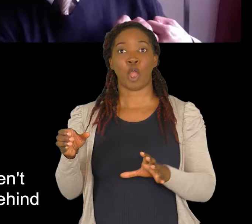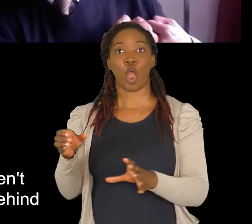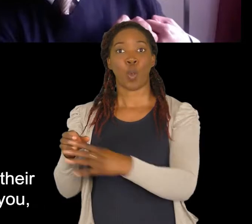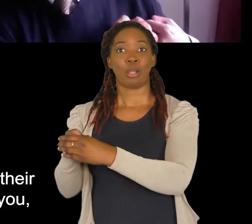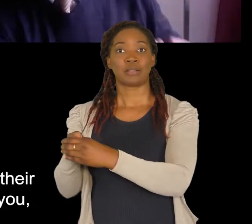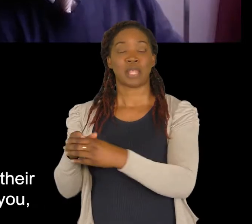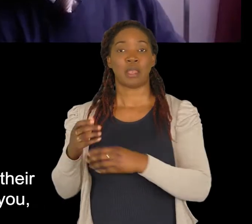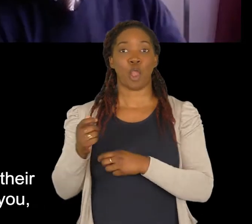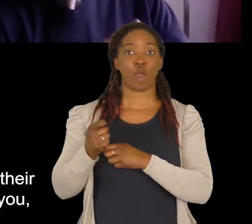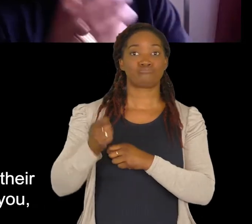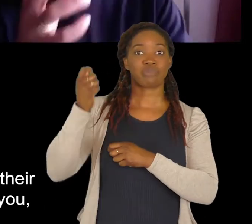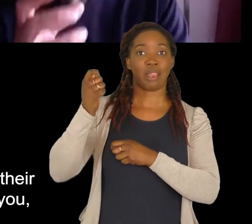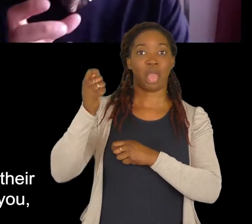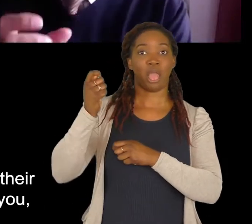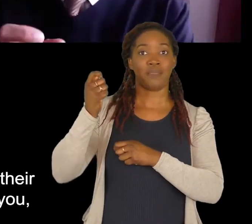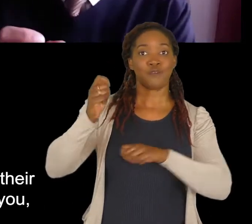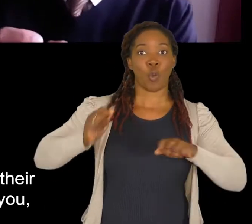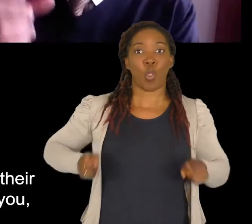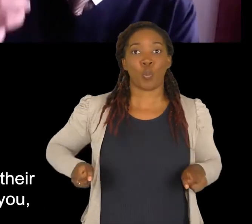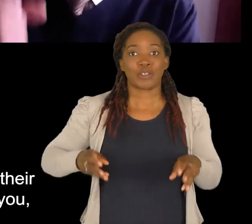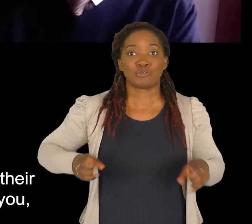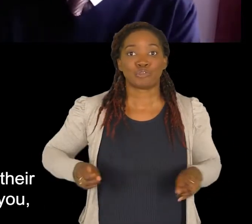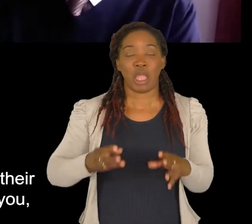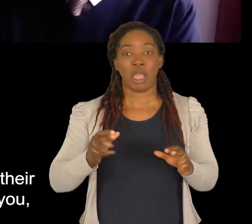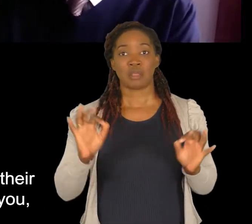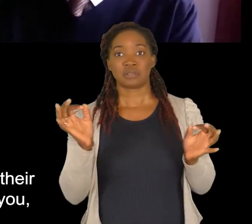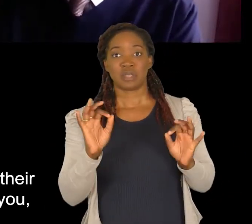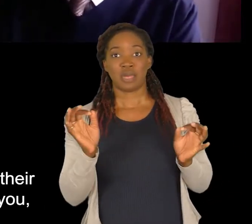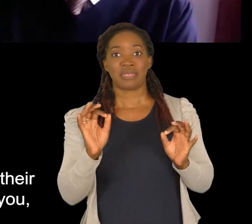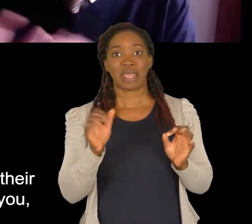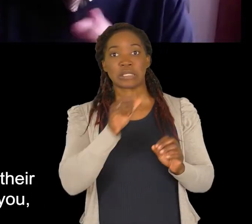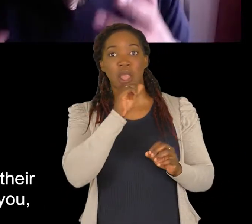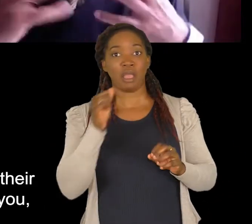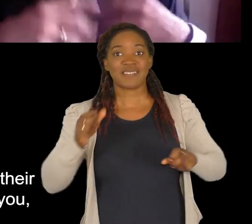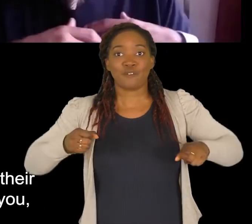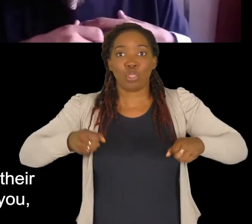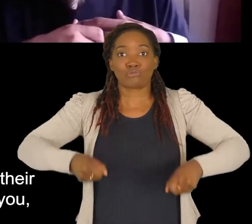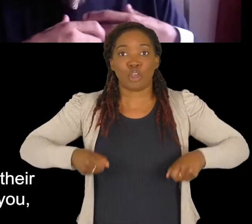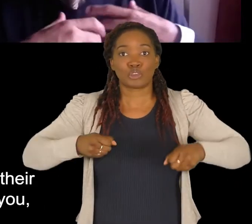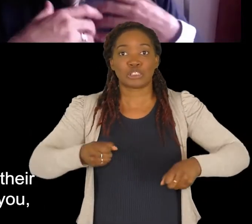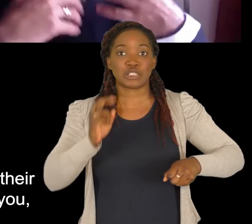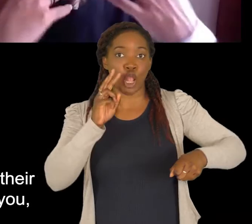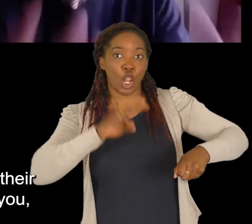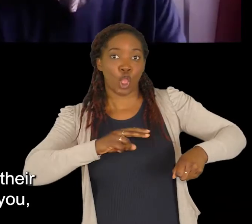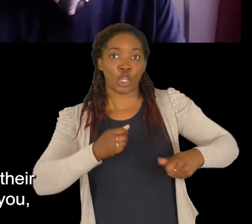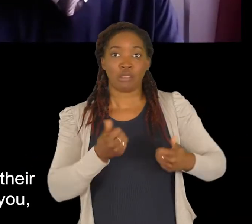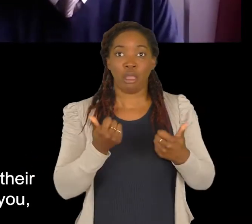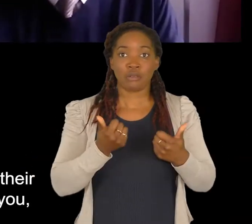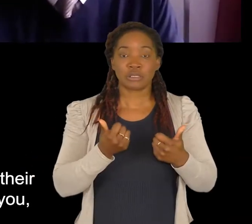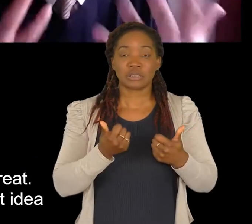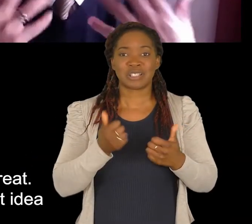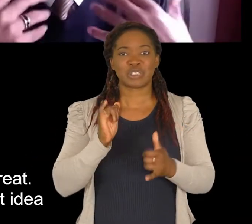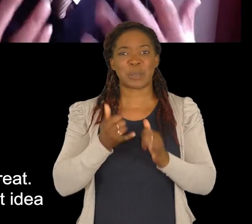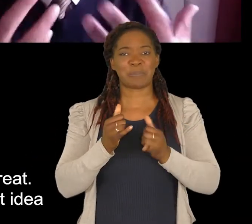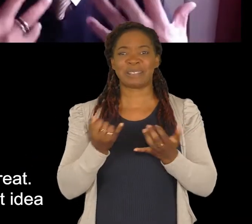that will go behind their wheelchair. They haven't got something decorative for their crutch. It's something that doesn't work for you. That's what gives you